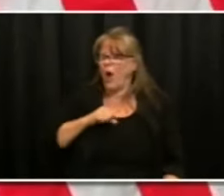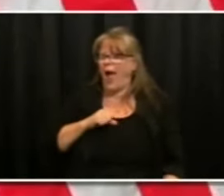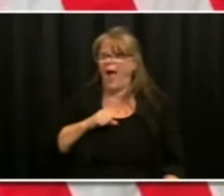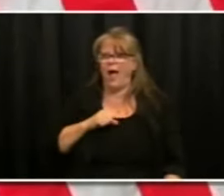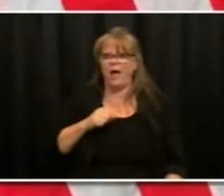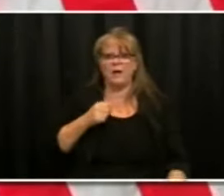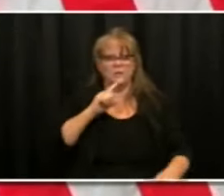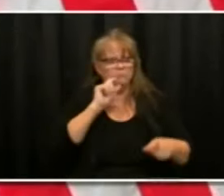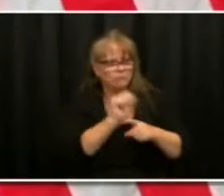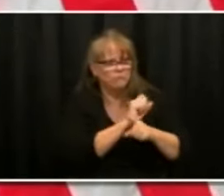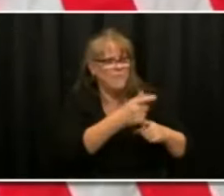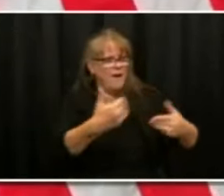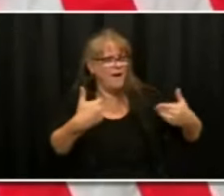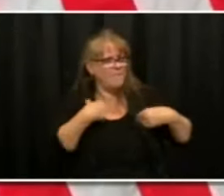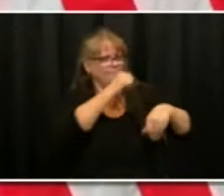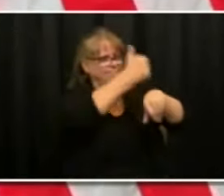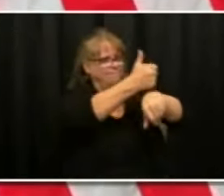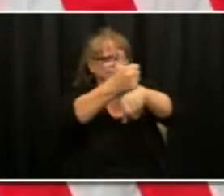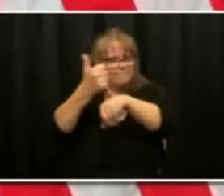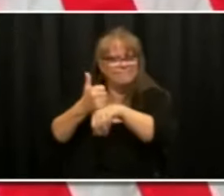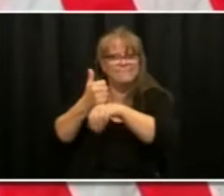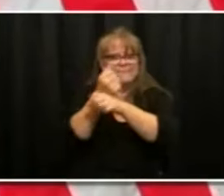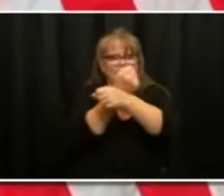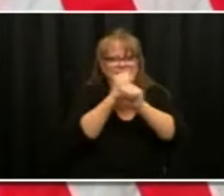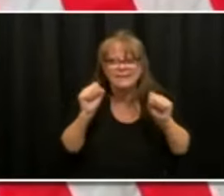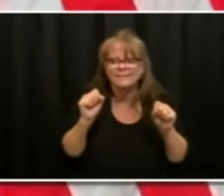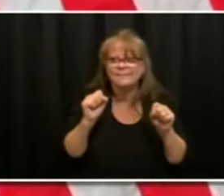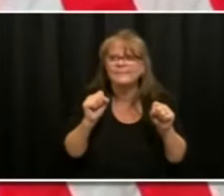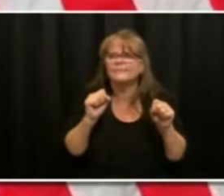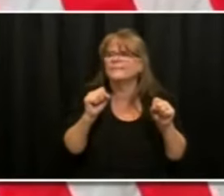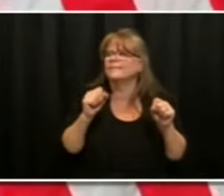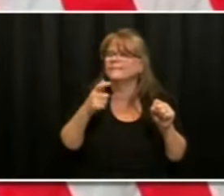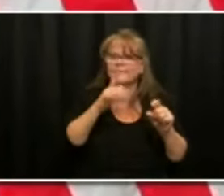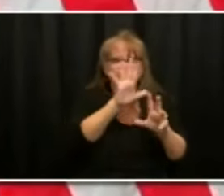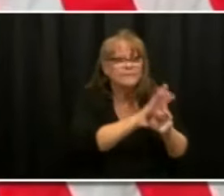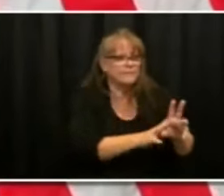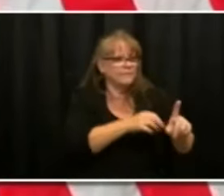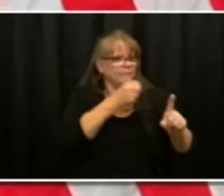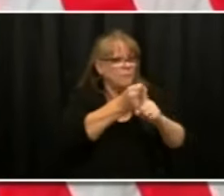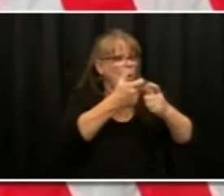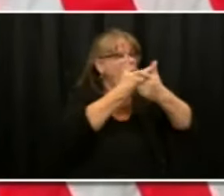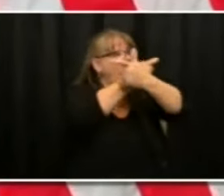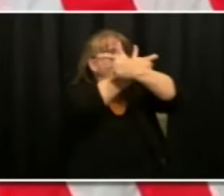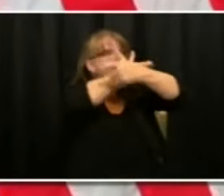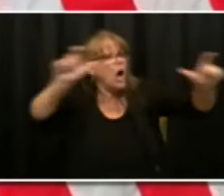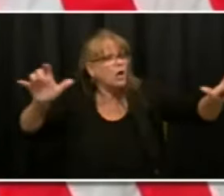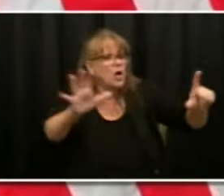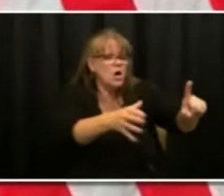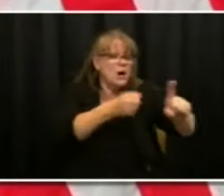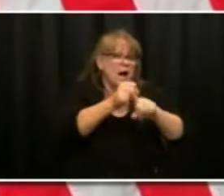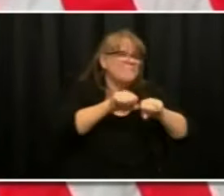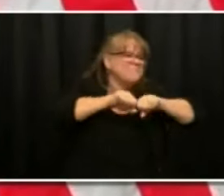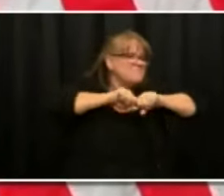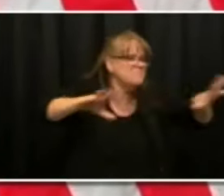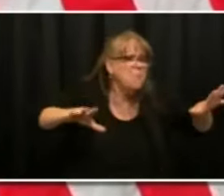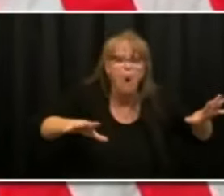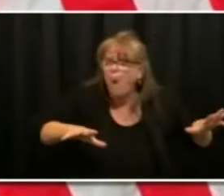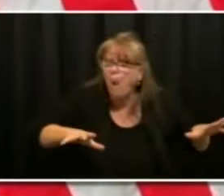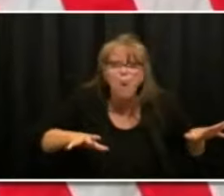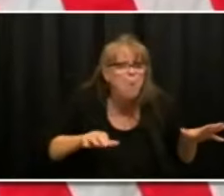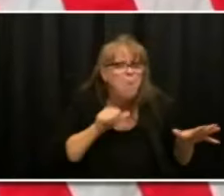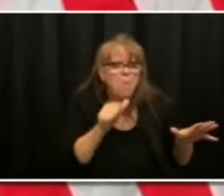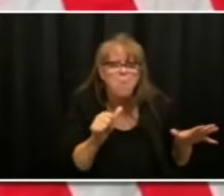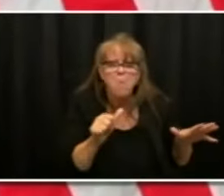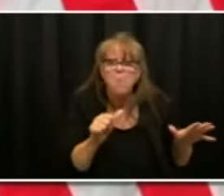many districts have been through cohort closures and some even school-wide closures, and they've come back and they've done it in a safe